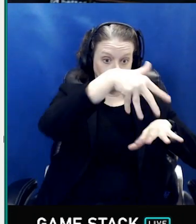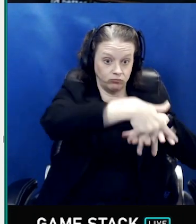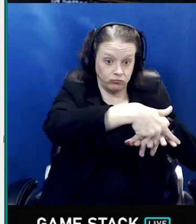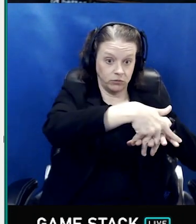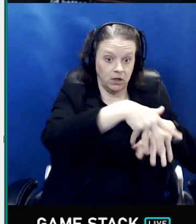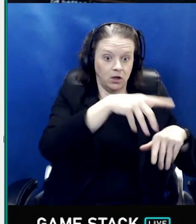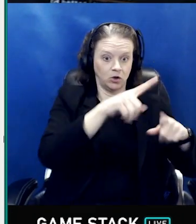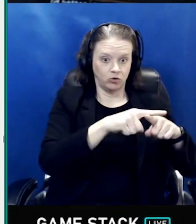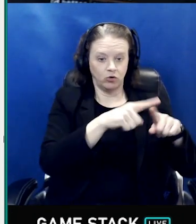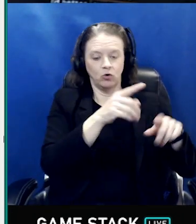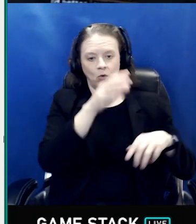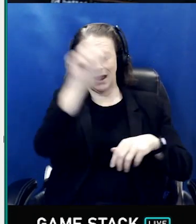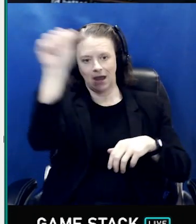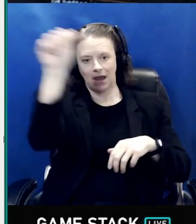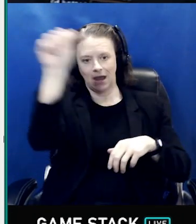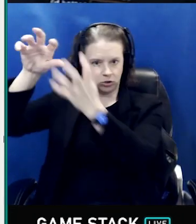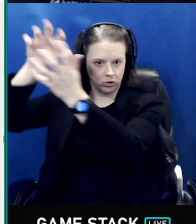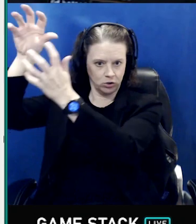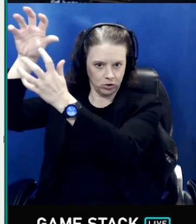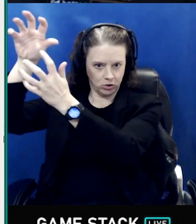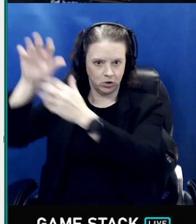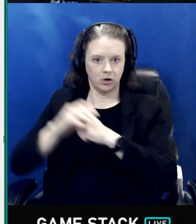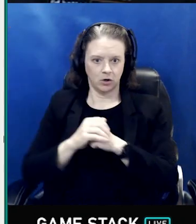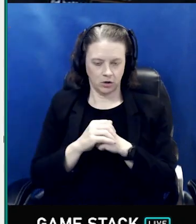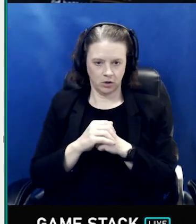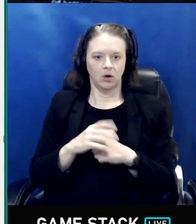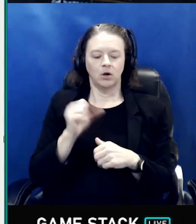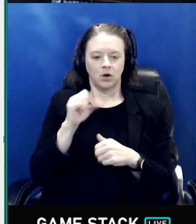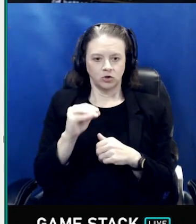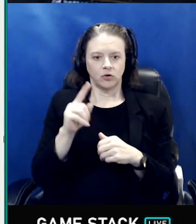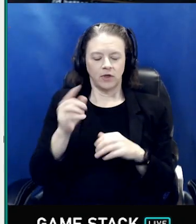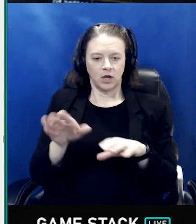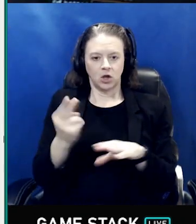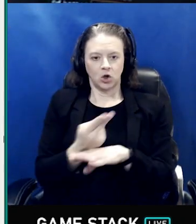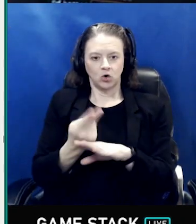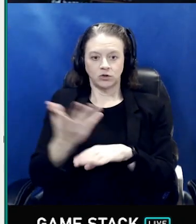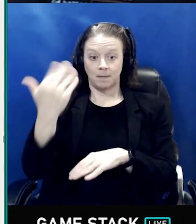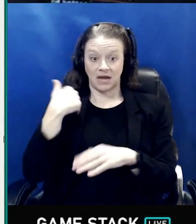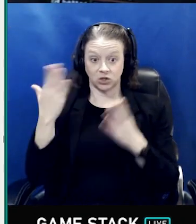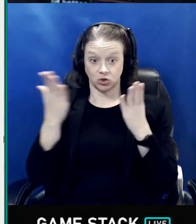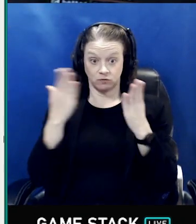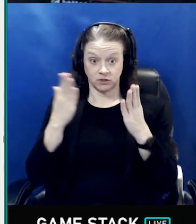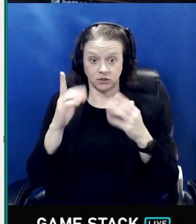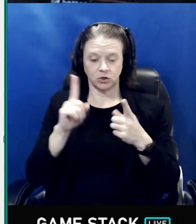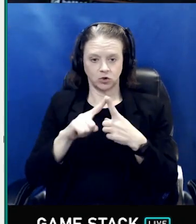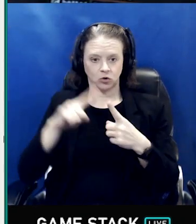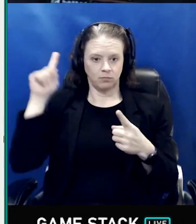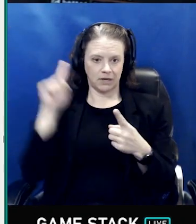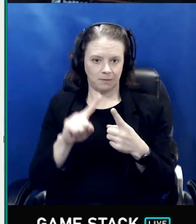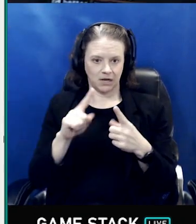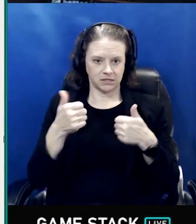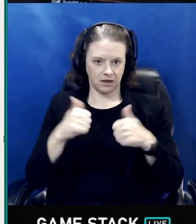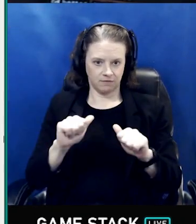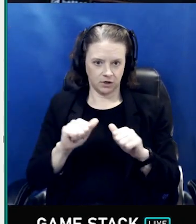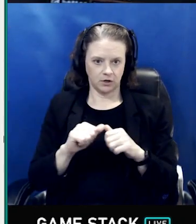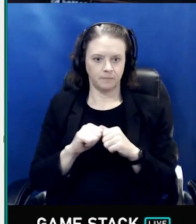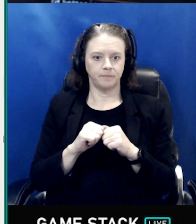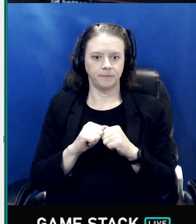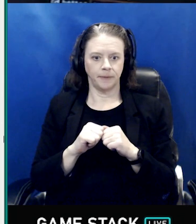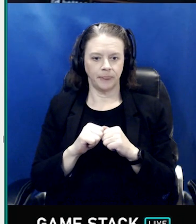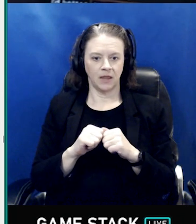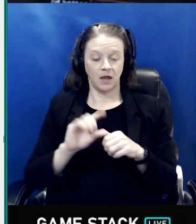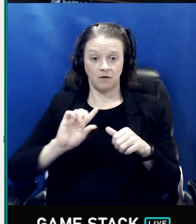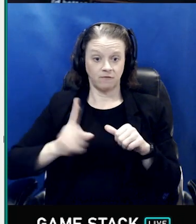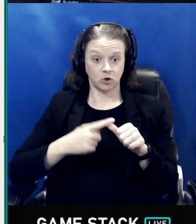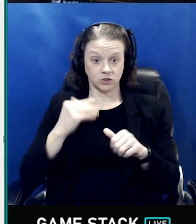In migration, they actively use the PaaS service to minimize operational effort. So at first step, they